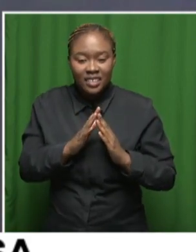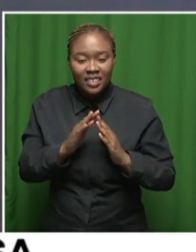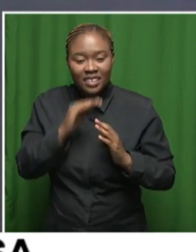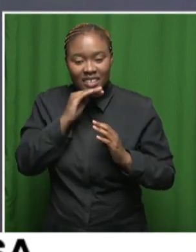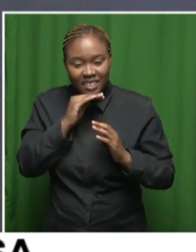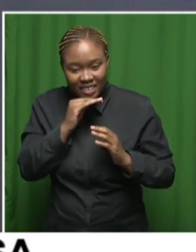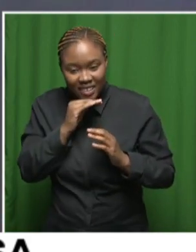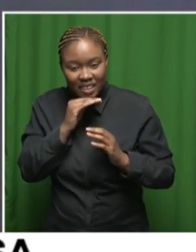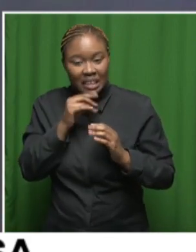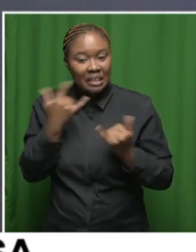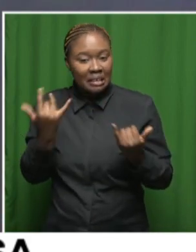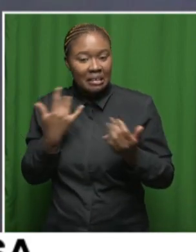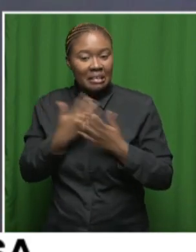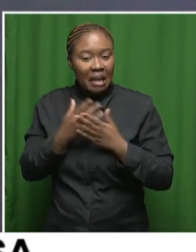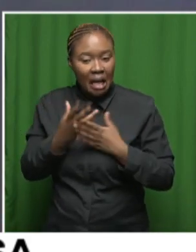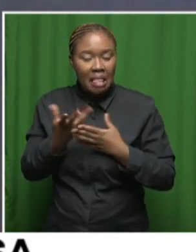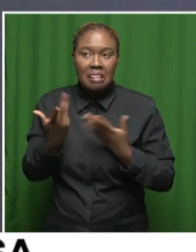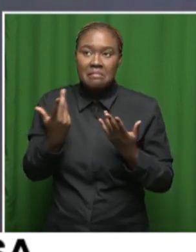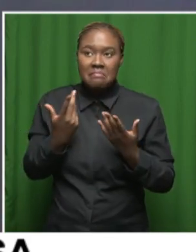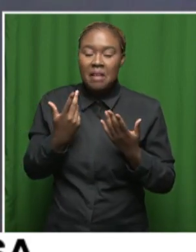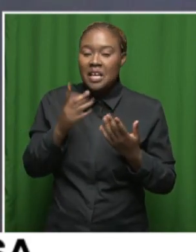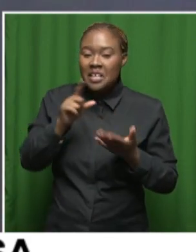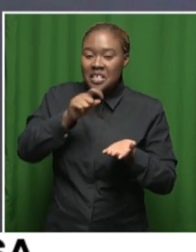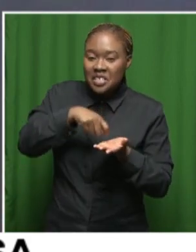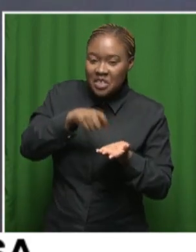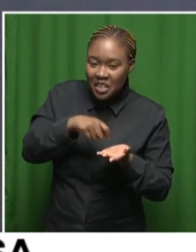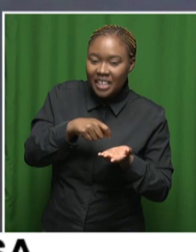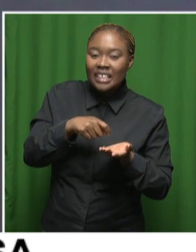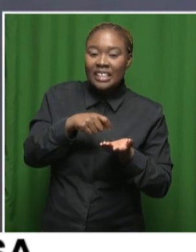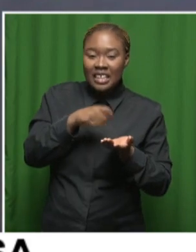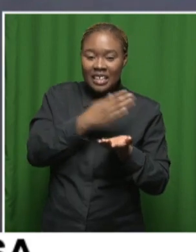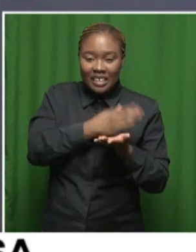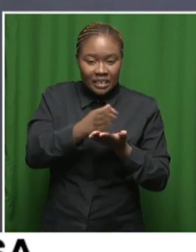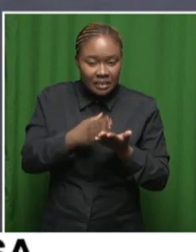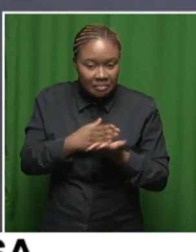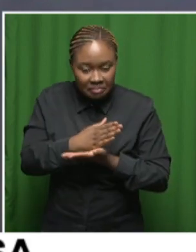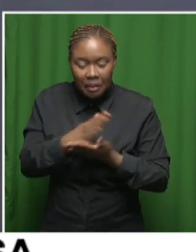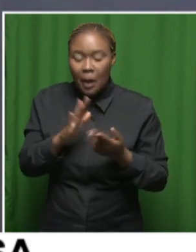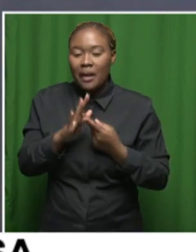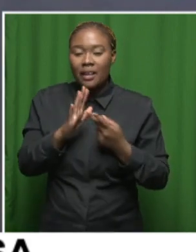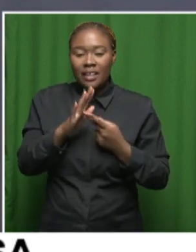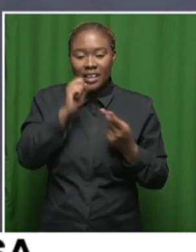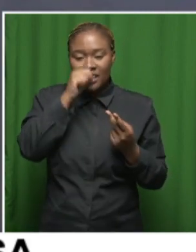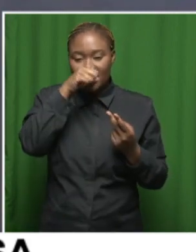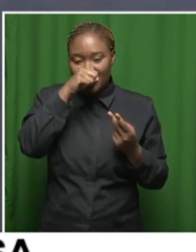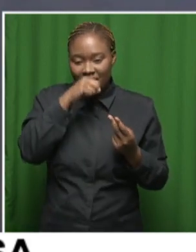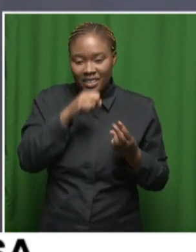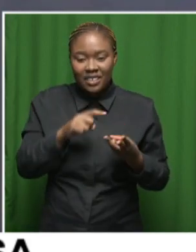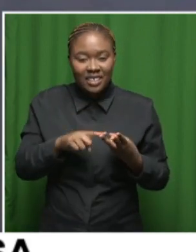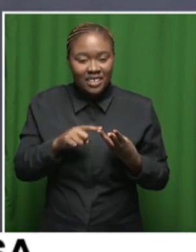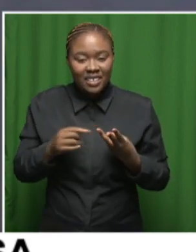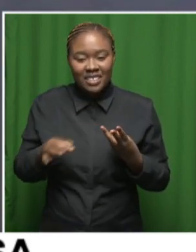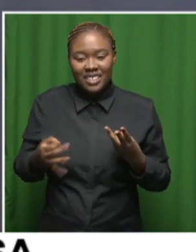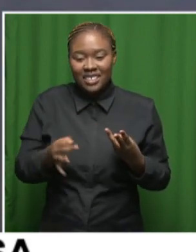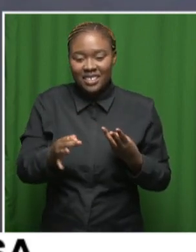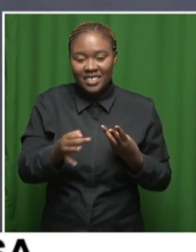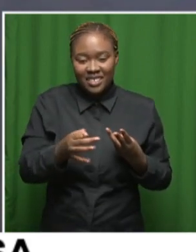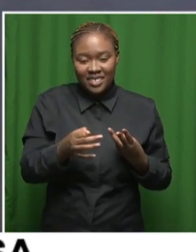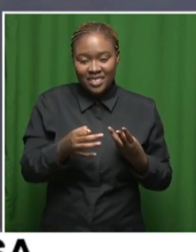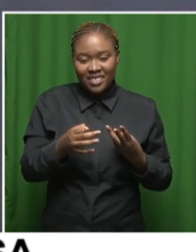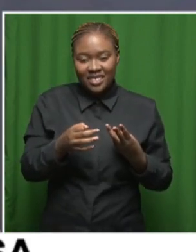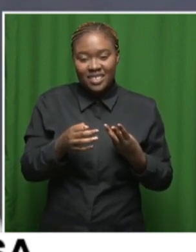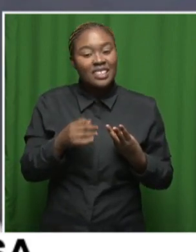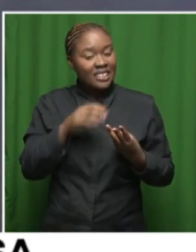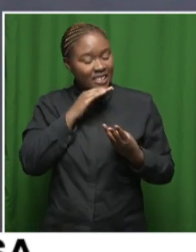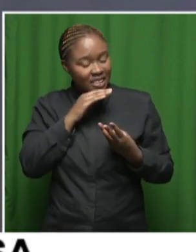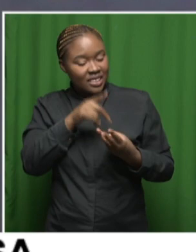fillet or chicken pieces, or you could do it on pork or fish. But then you bake and then you fry it in